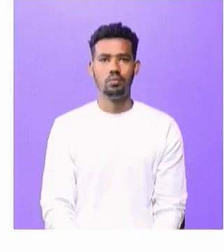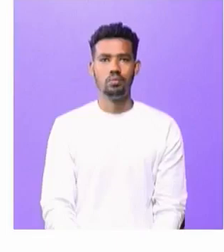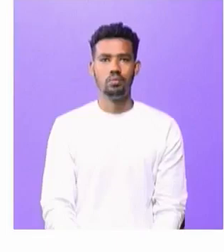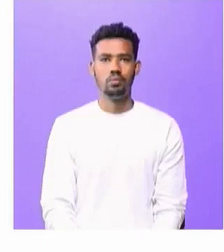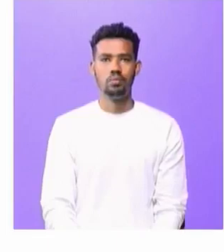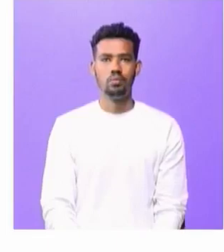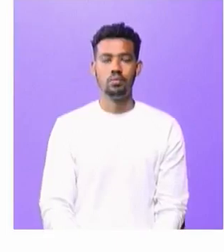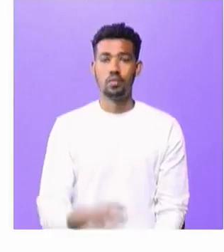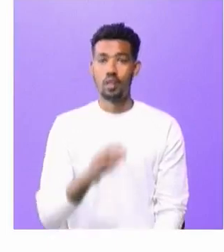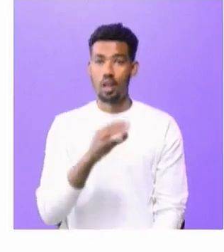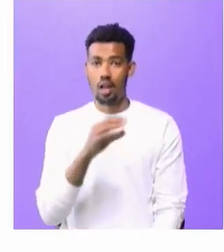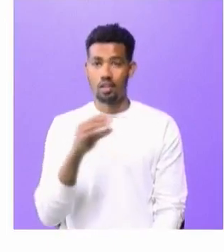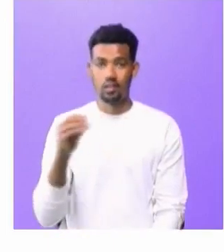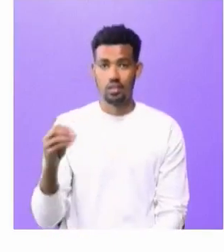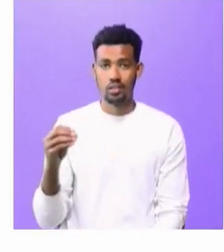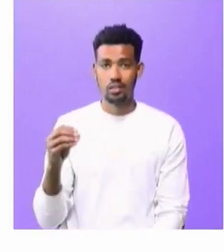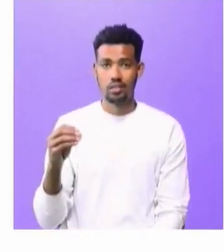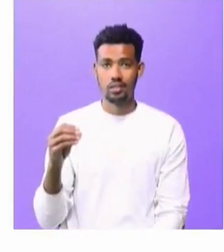and